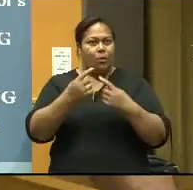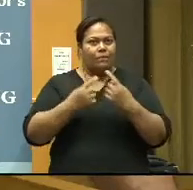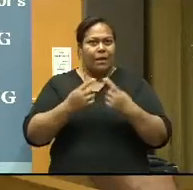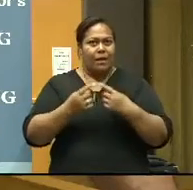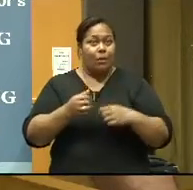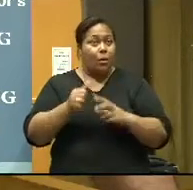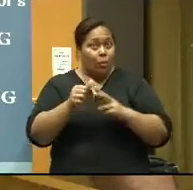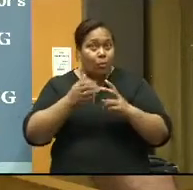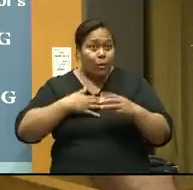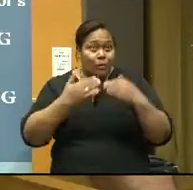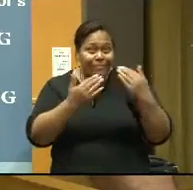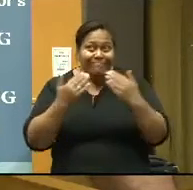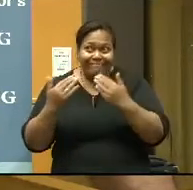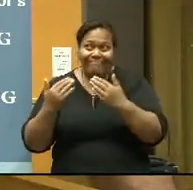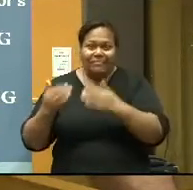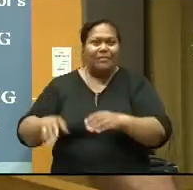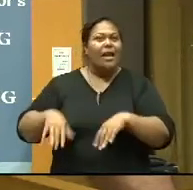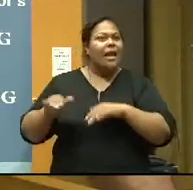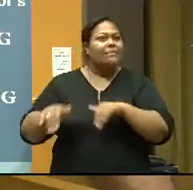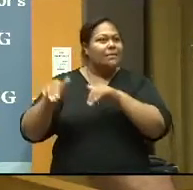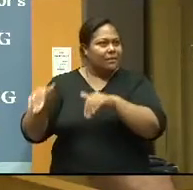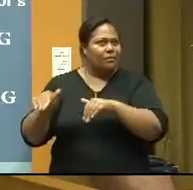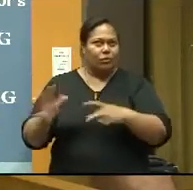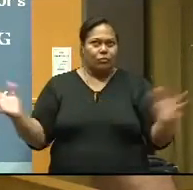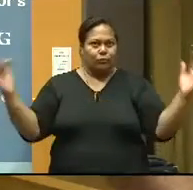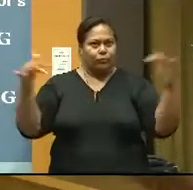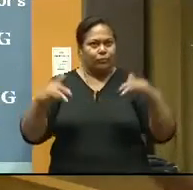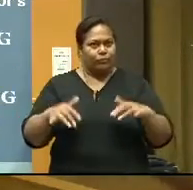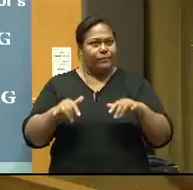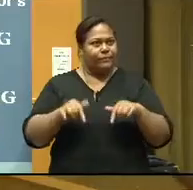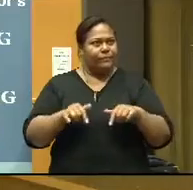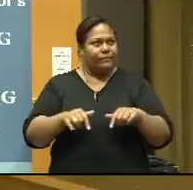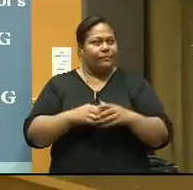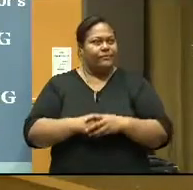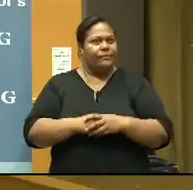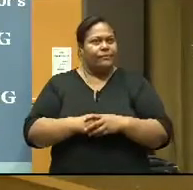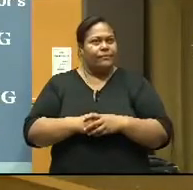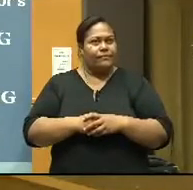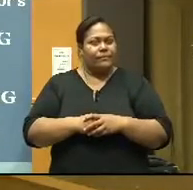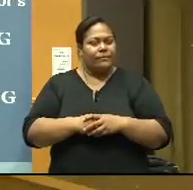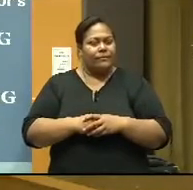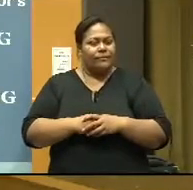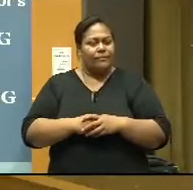the participants who are here for the Pacific People's Research Skills Symposium who are joining us this morning.